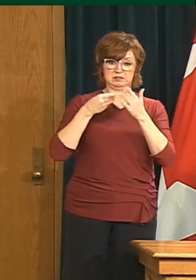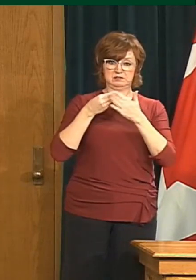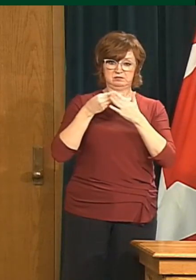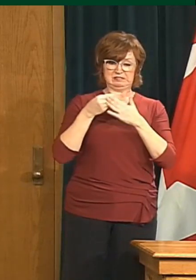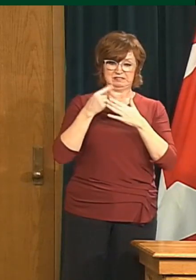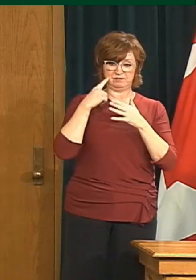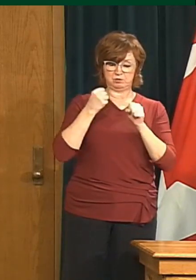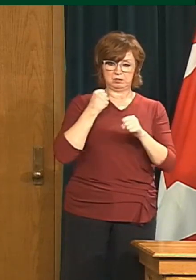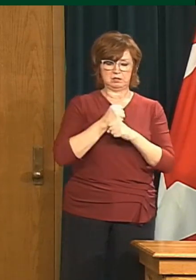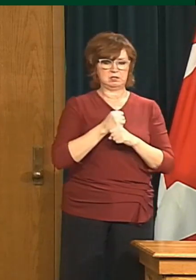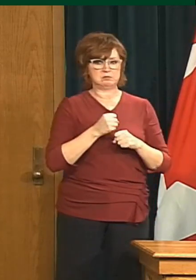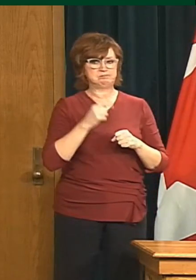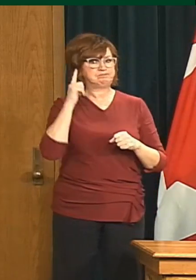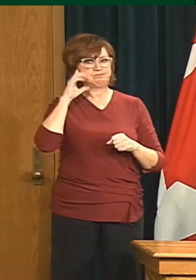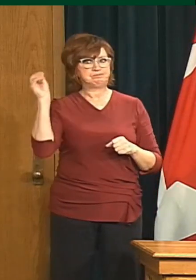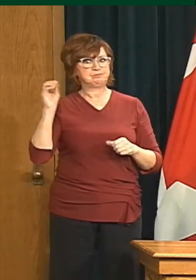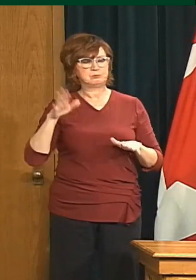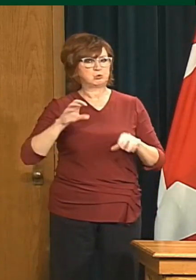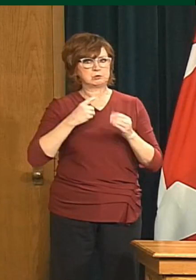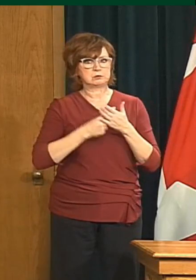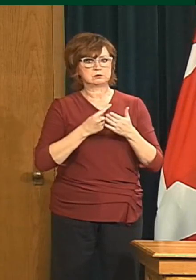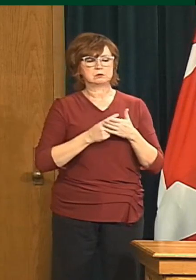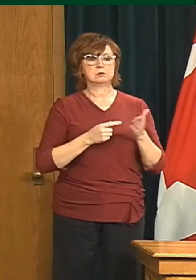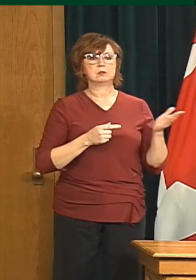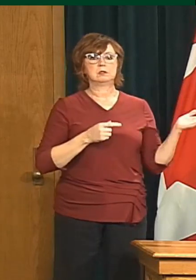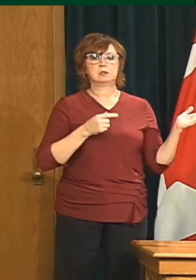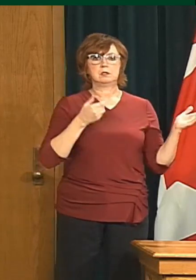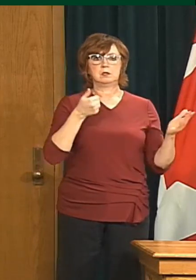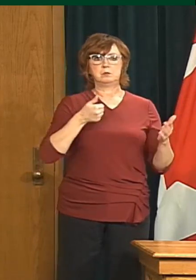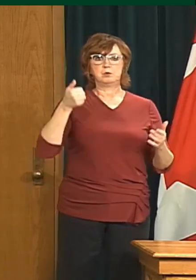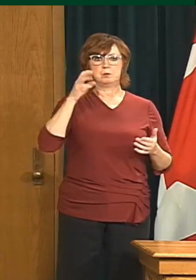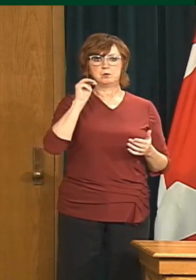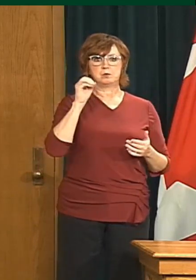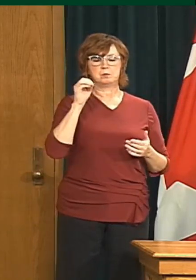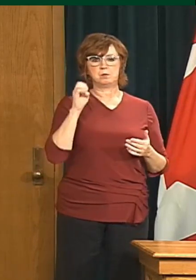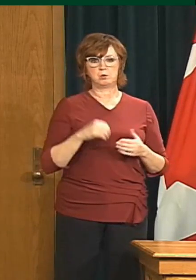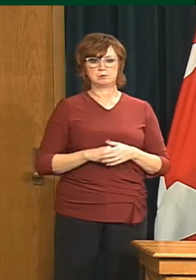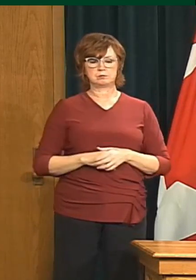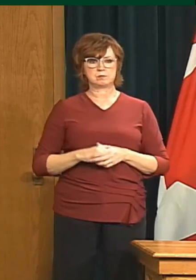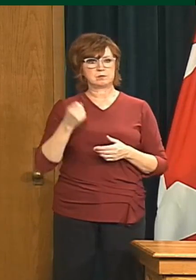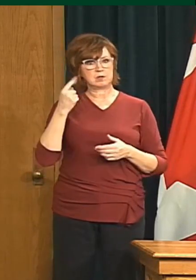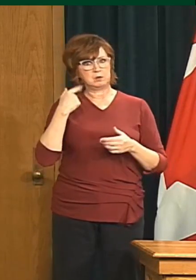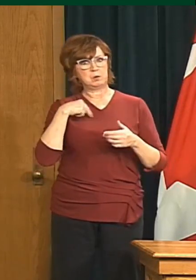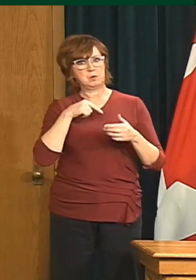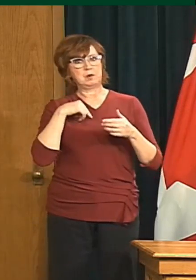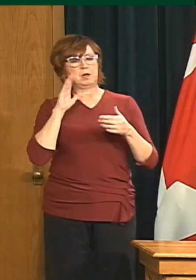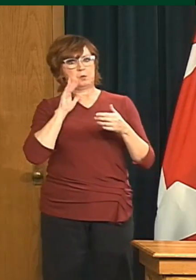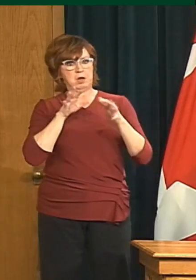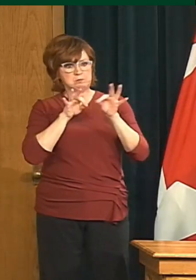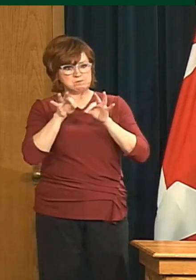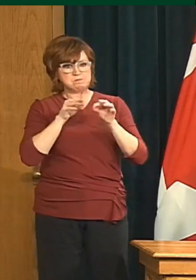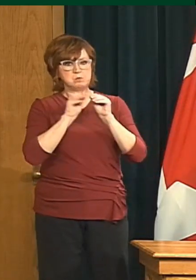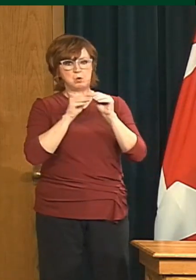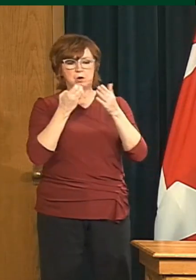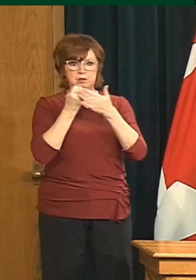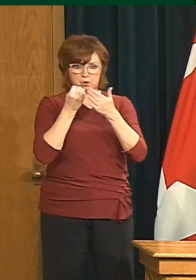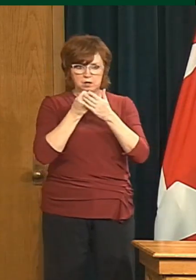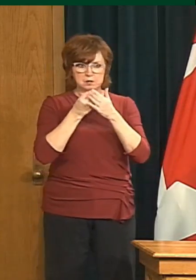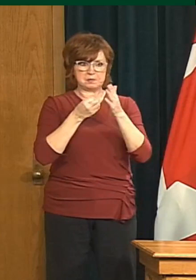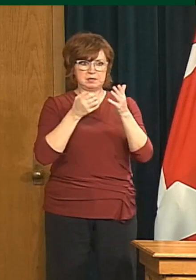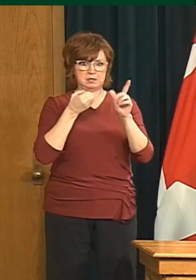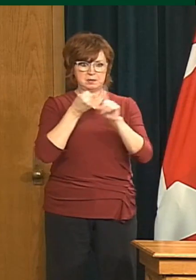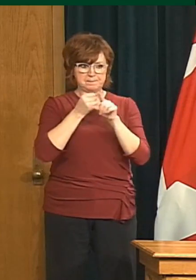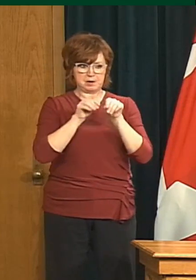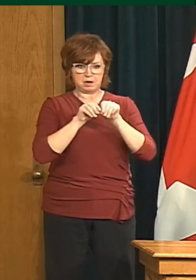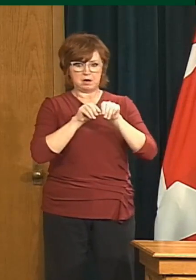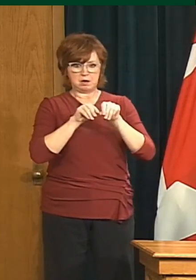economic recovery here in this province, and we're hopeful that that can happen sooner rather than later, and I think the scenarios put forward here today